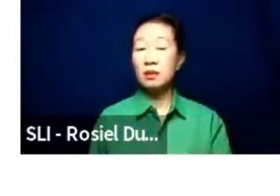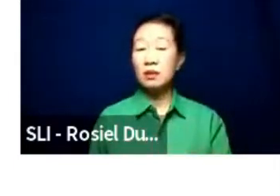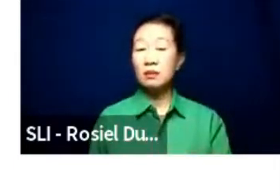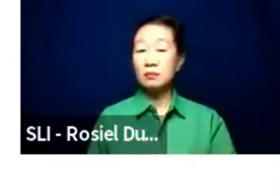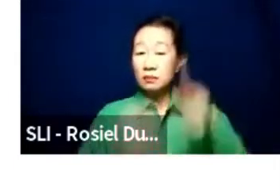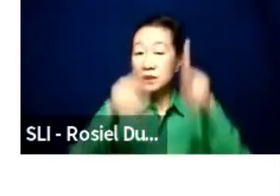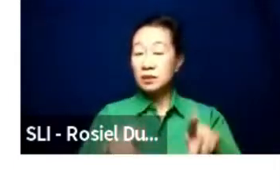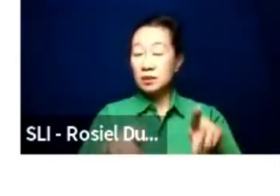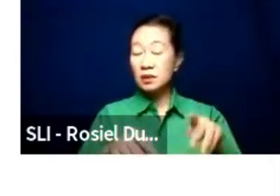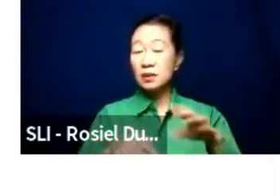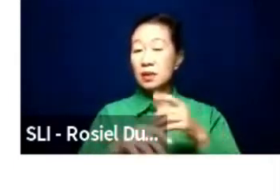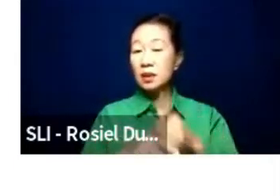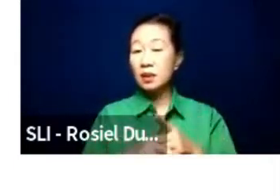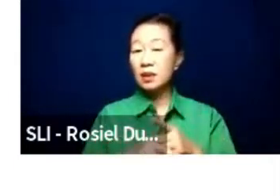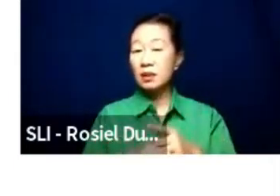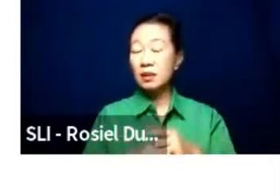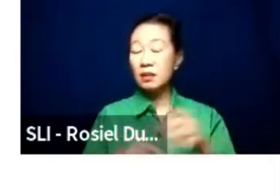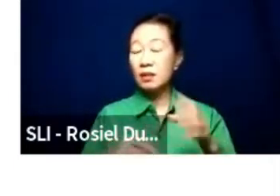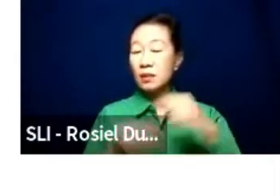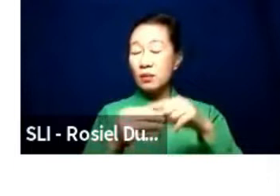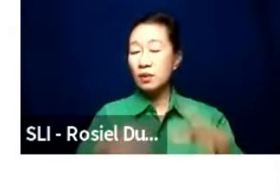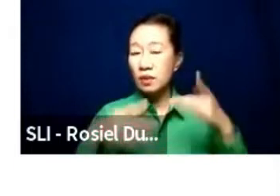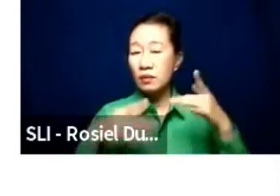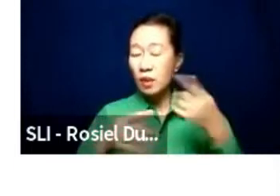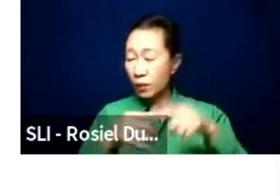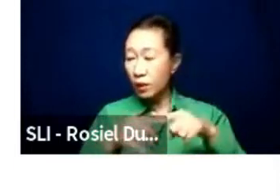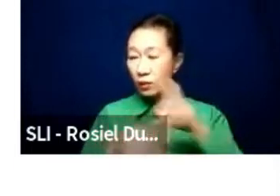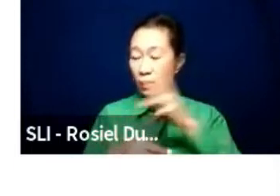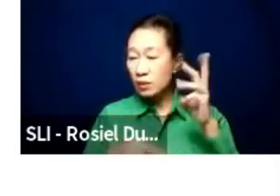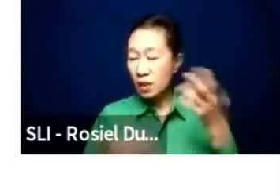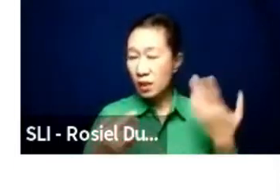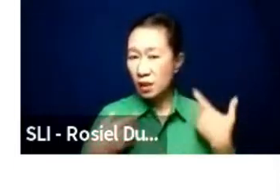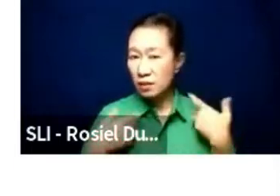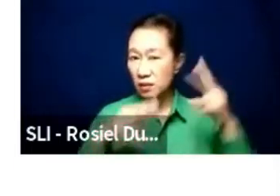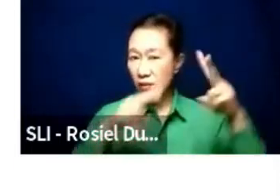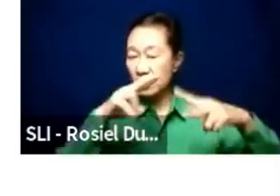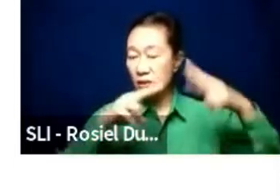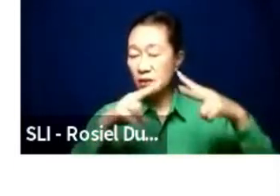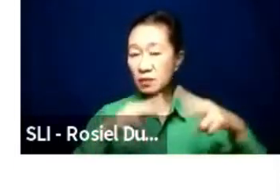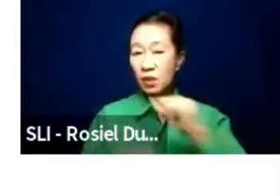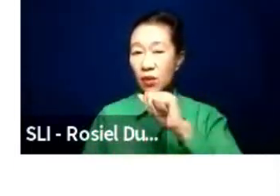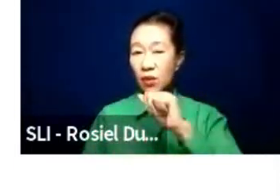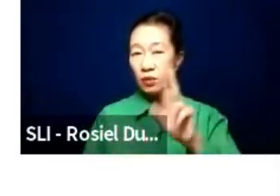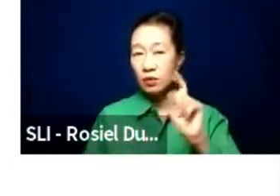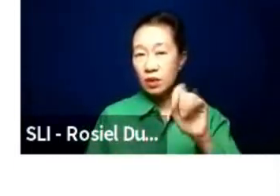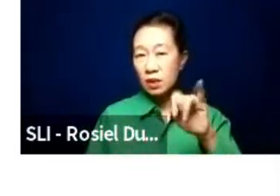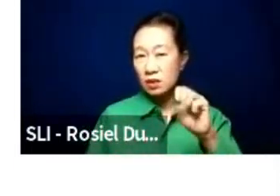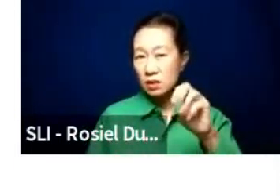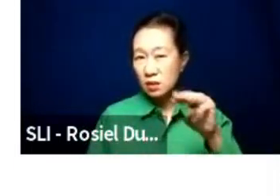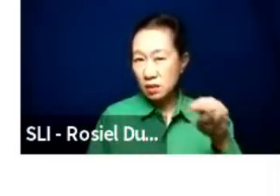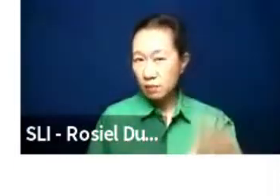figure in humane treatment of livestock. And she has autism, no? Autism spectrum